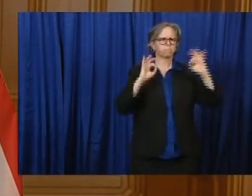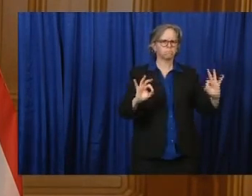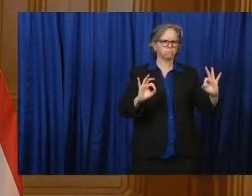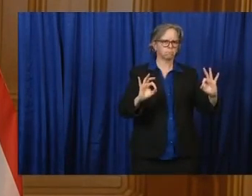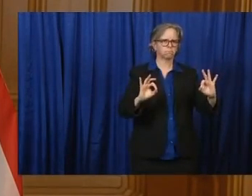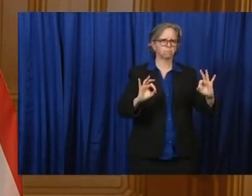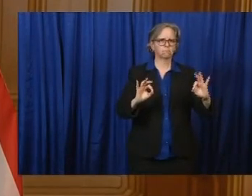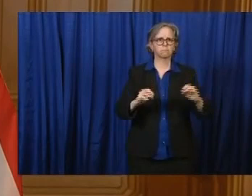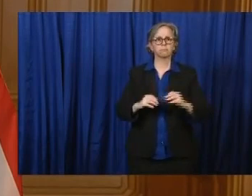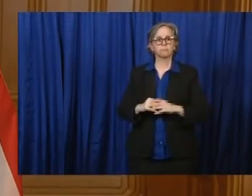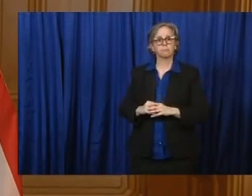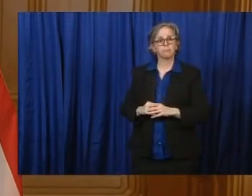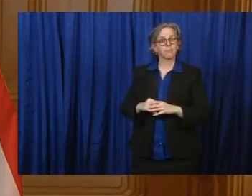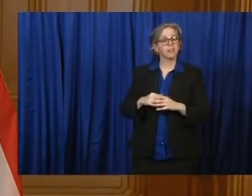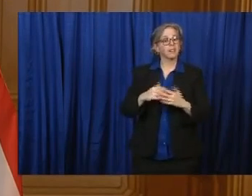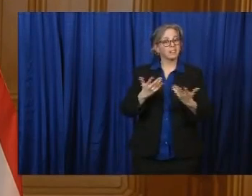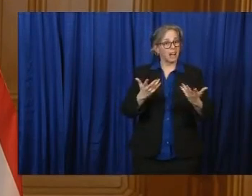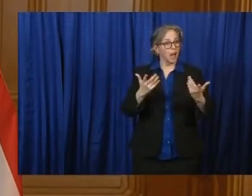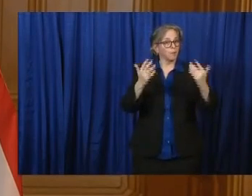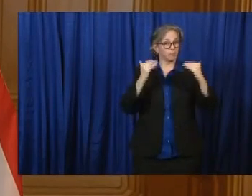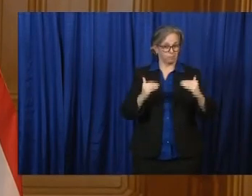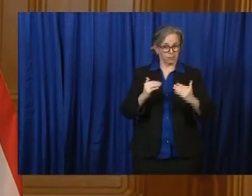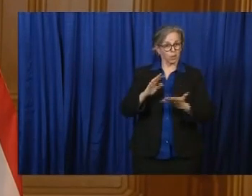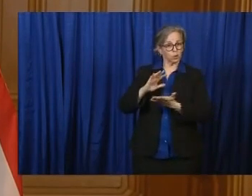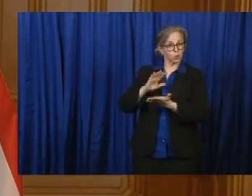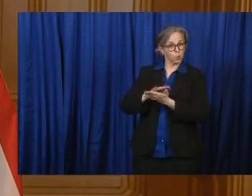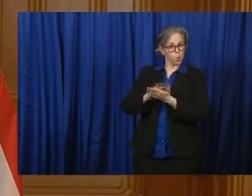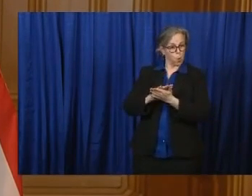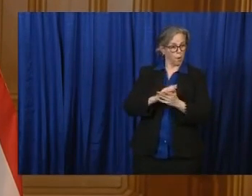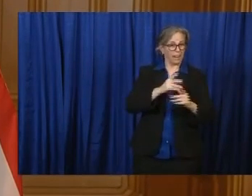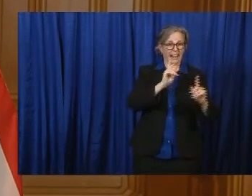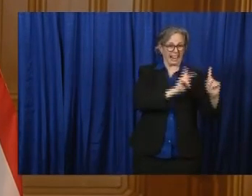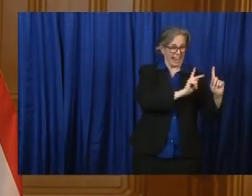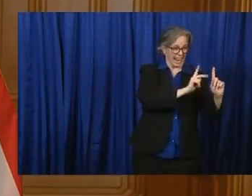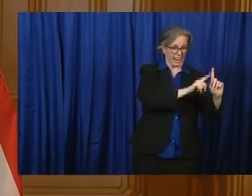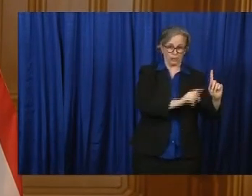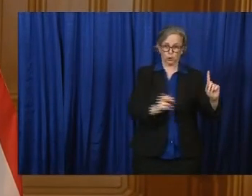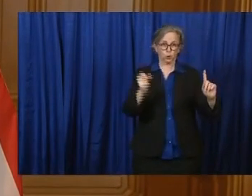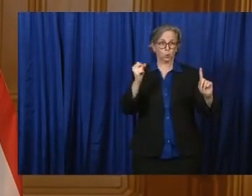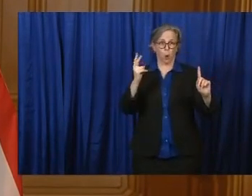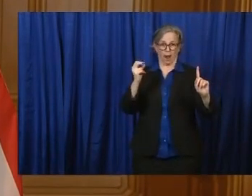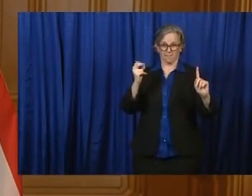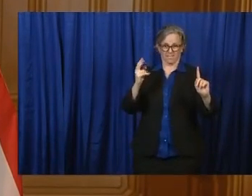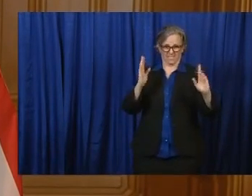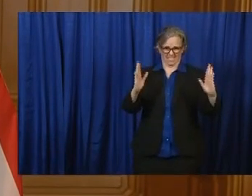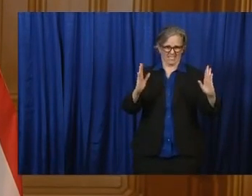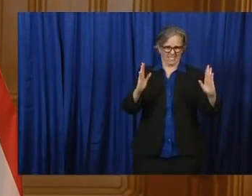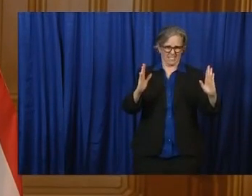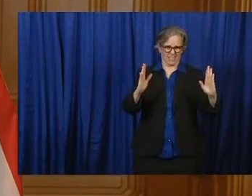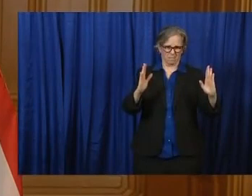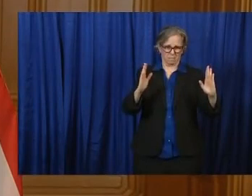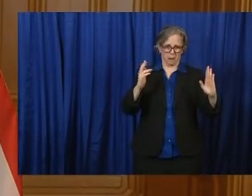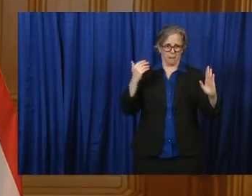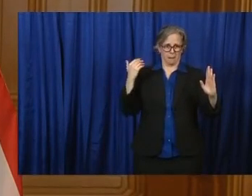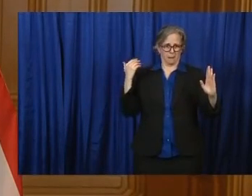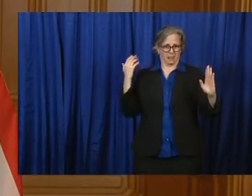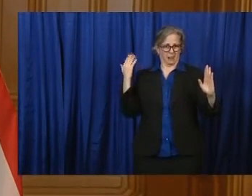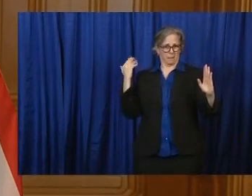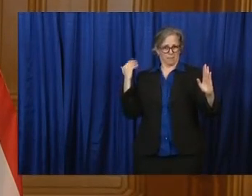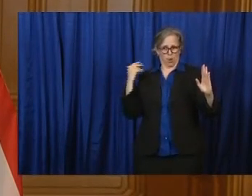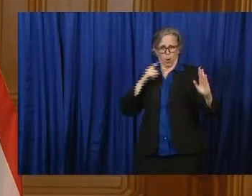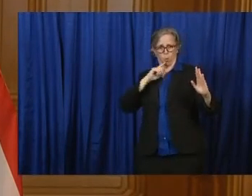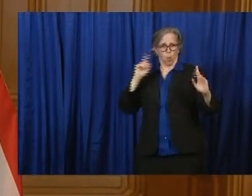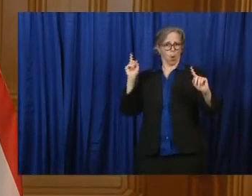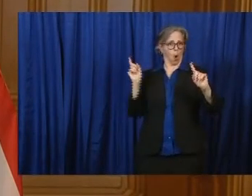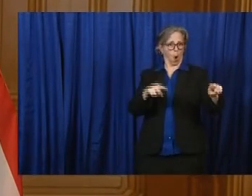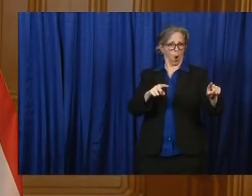We originally rolled out an order that separated our students from the physical